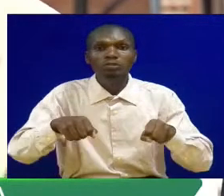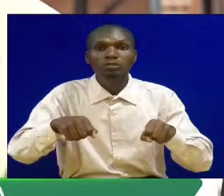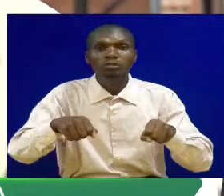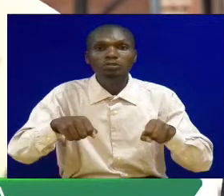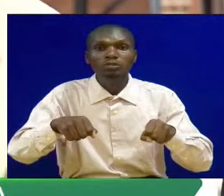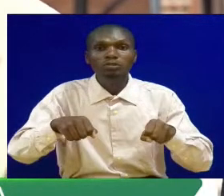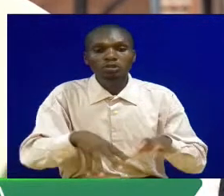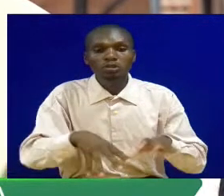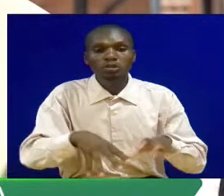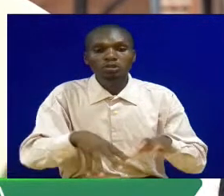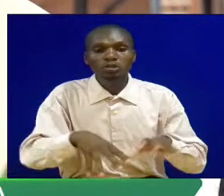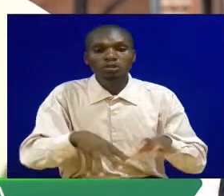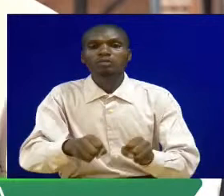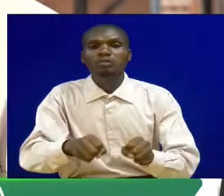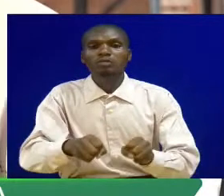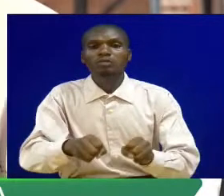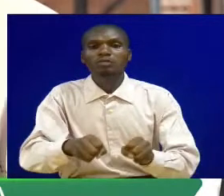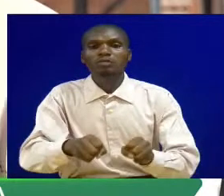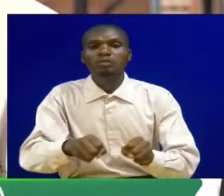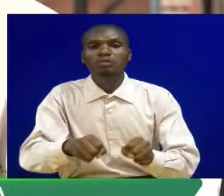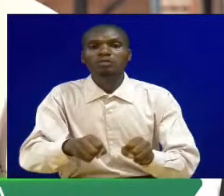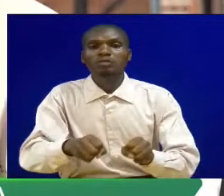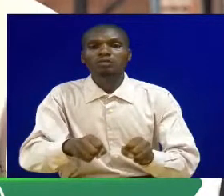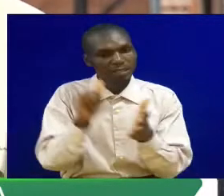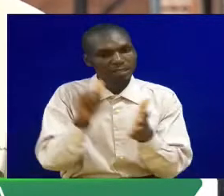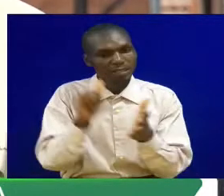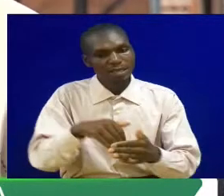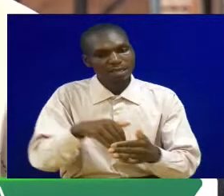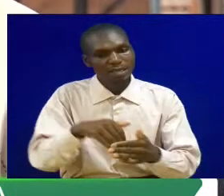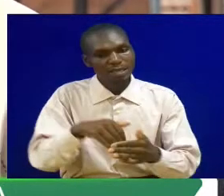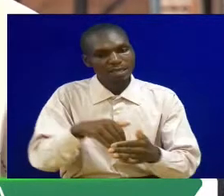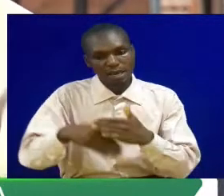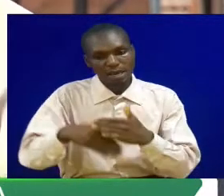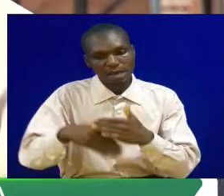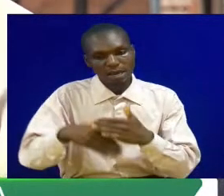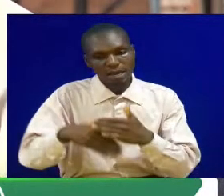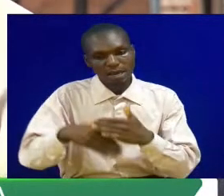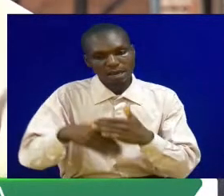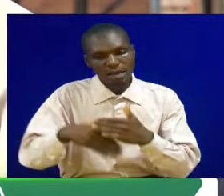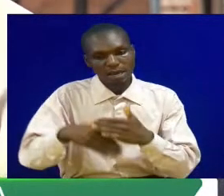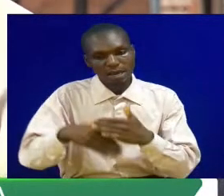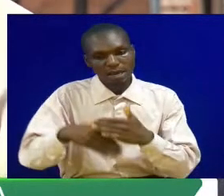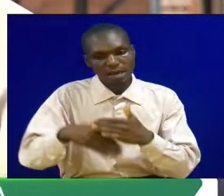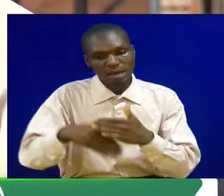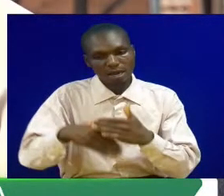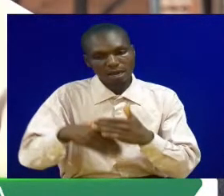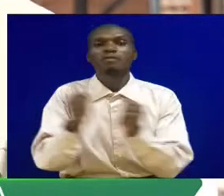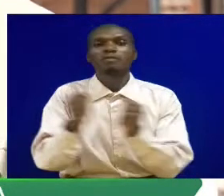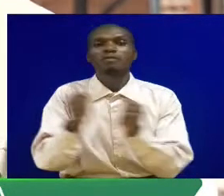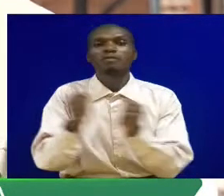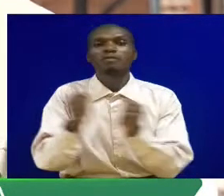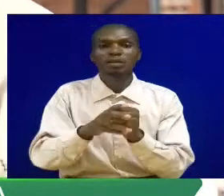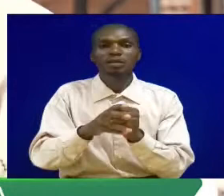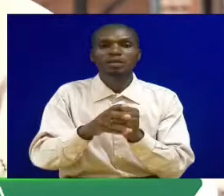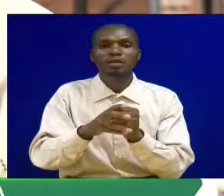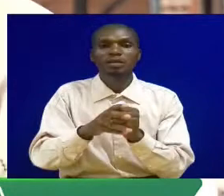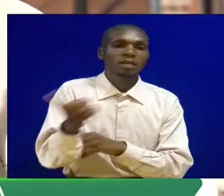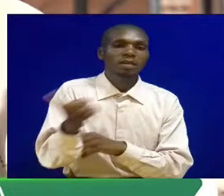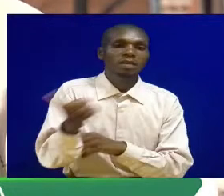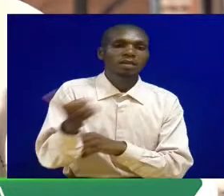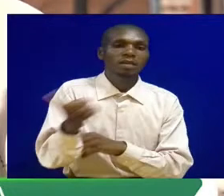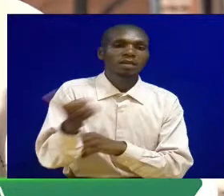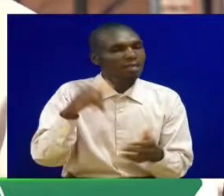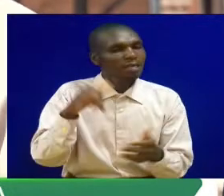of bagasse which moved towards the river, and they should be able within 14 days clear the river. So we have also agreed that within